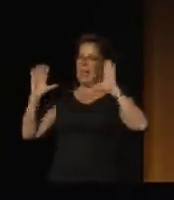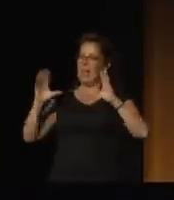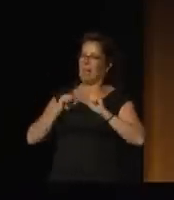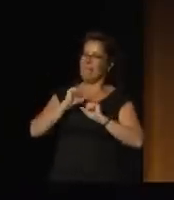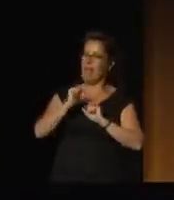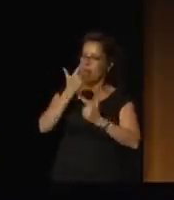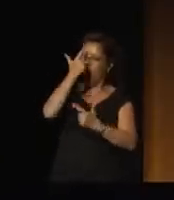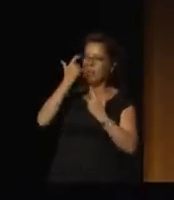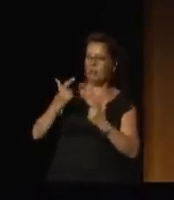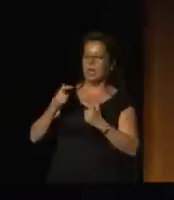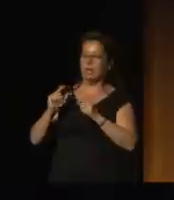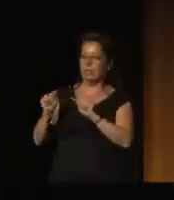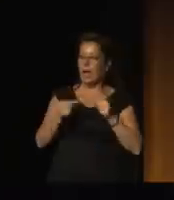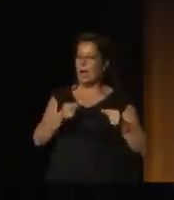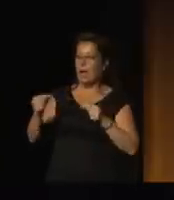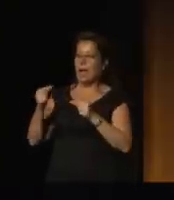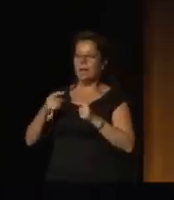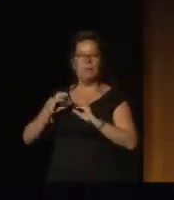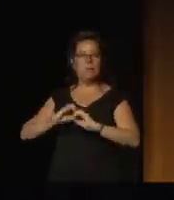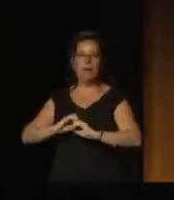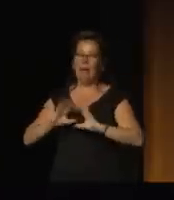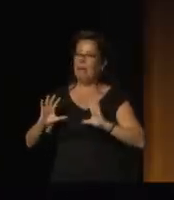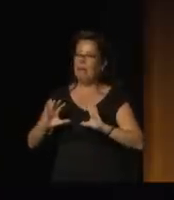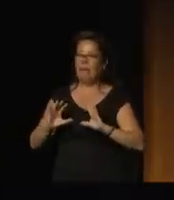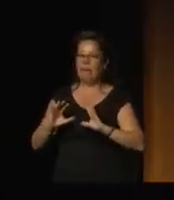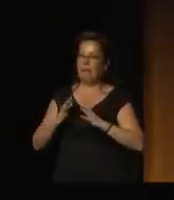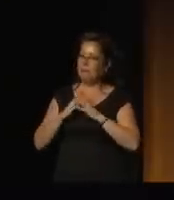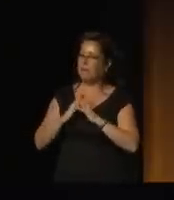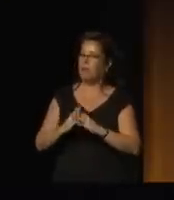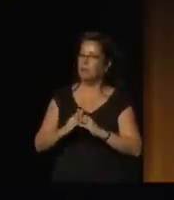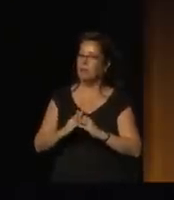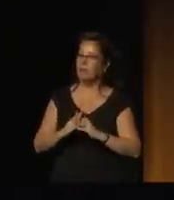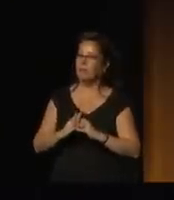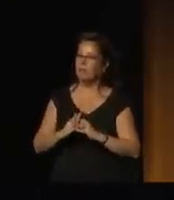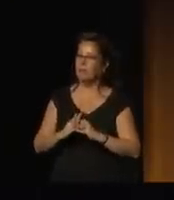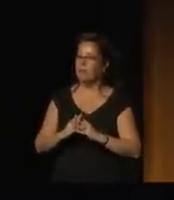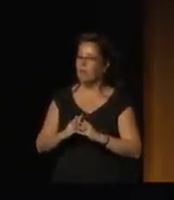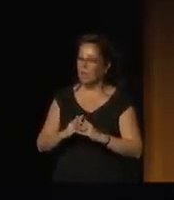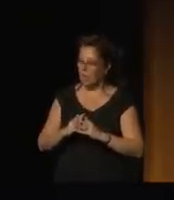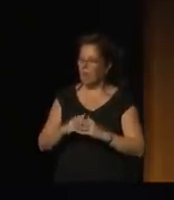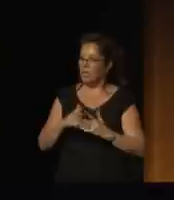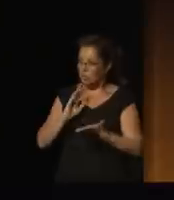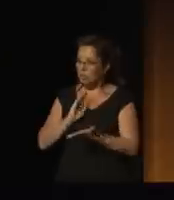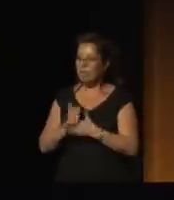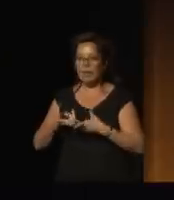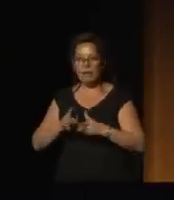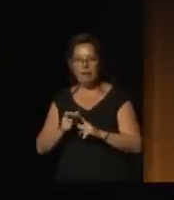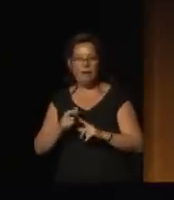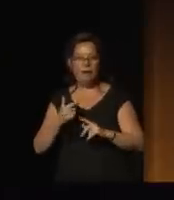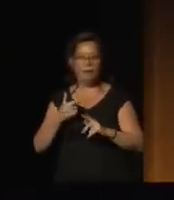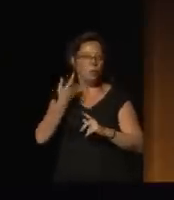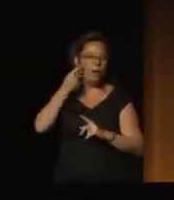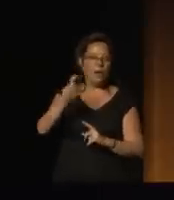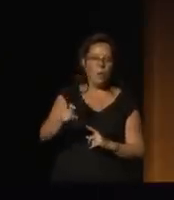arguments that I think it's very hard to keep sort of, just like the Me Too thing, it's very hard not to hear it. The noise is getting